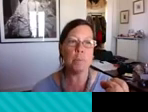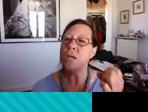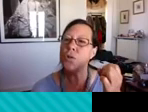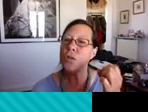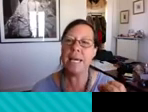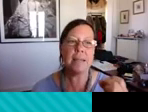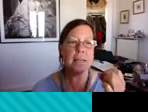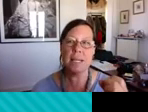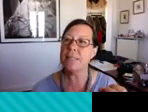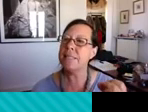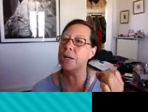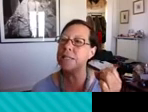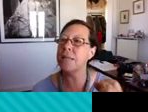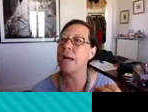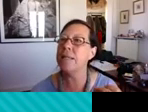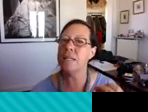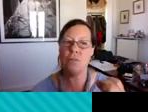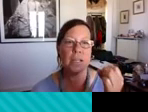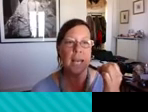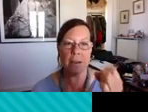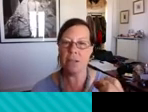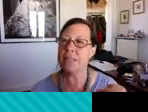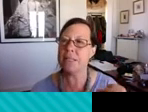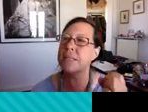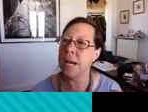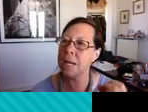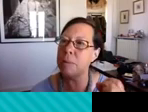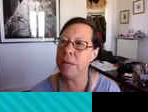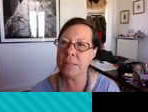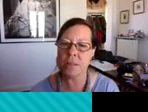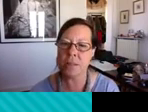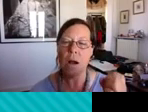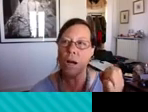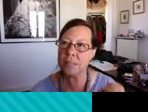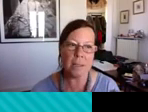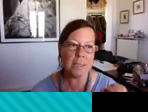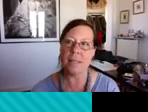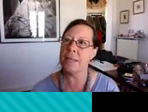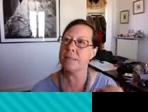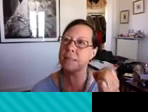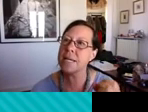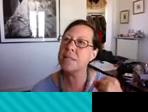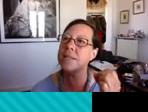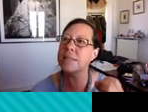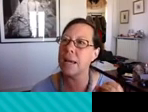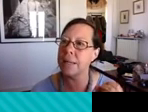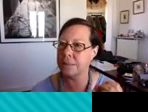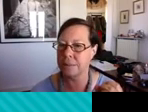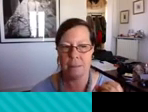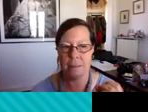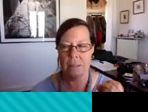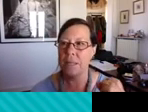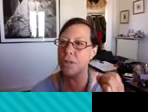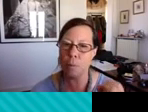norms to get the necessary scientific evidence. It's got to be based on solid science. Stick to the